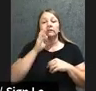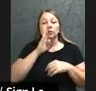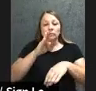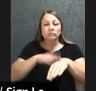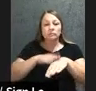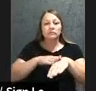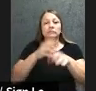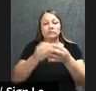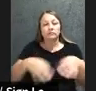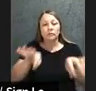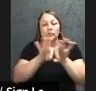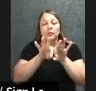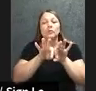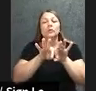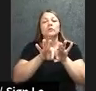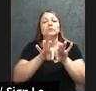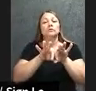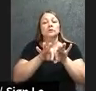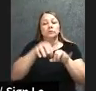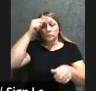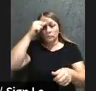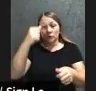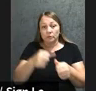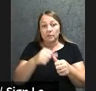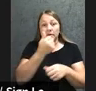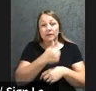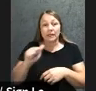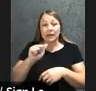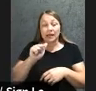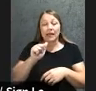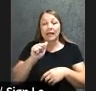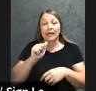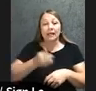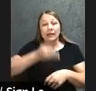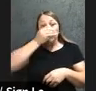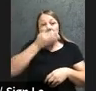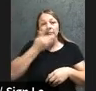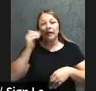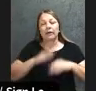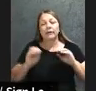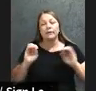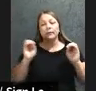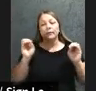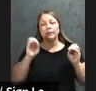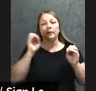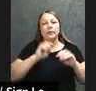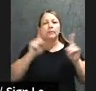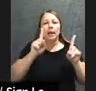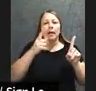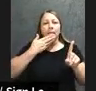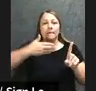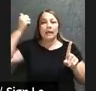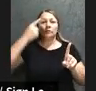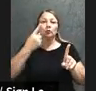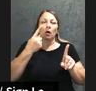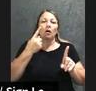critical public health tool. It's important to remember any mask is better than no mask, but if you can wear the most protective mask you can that